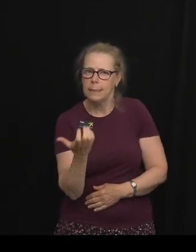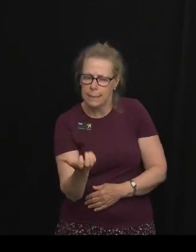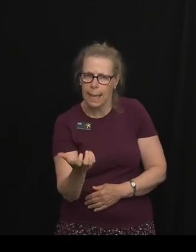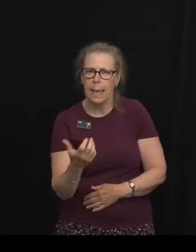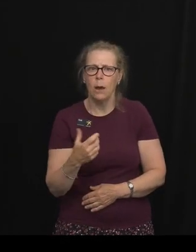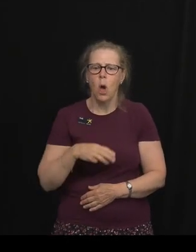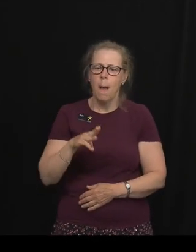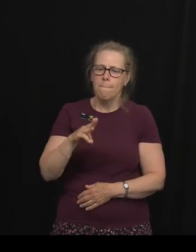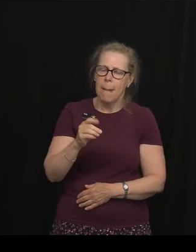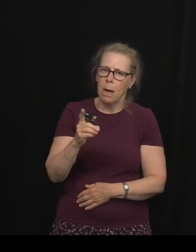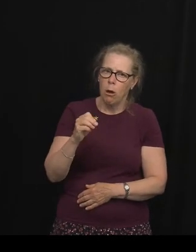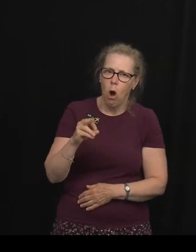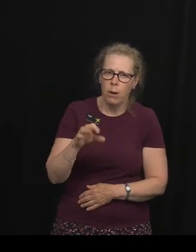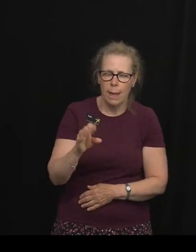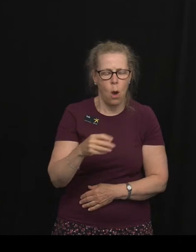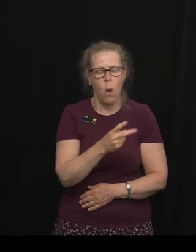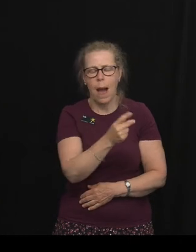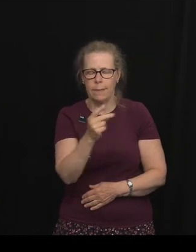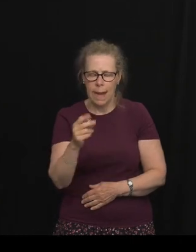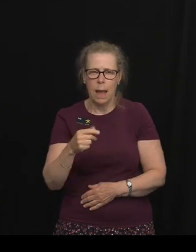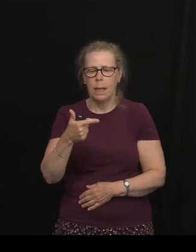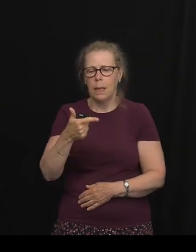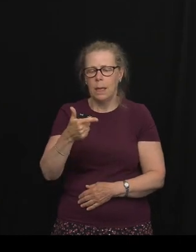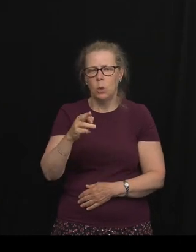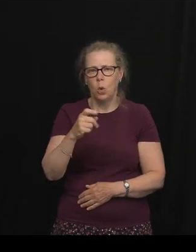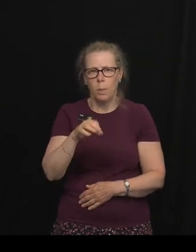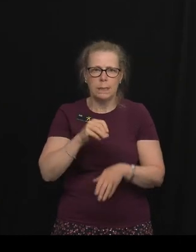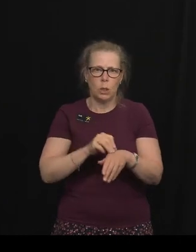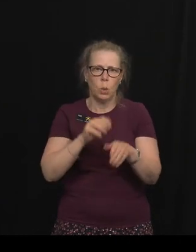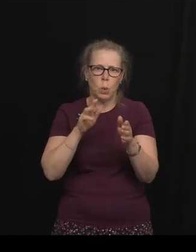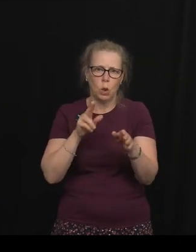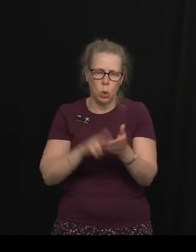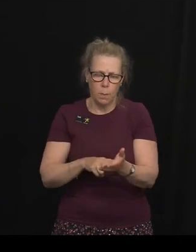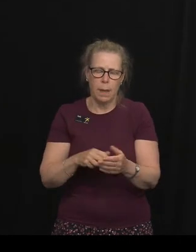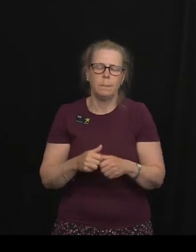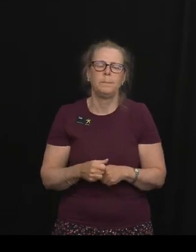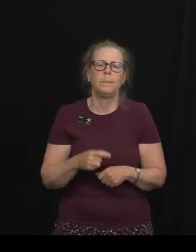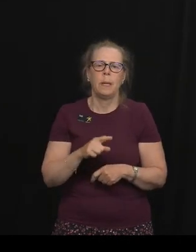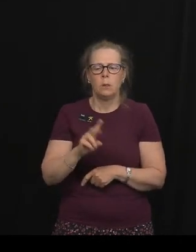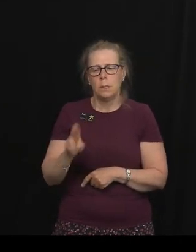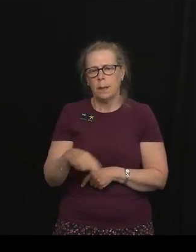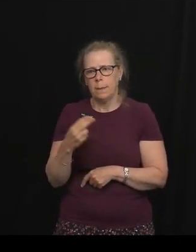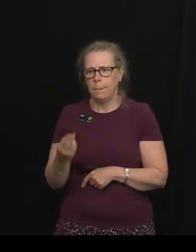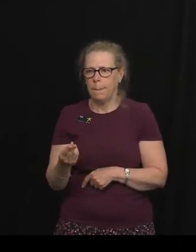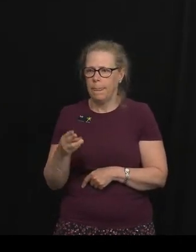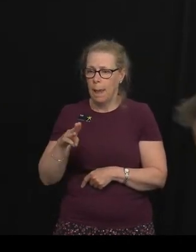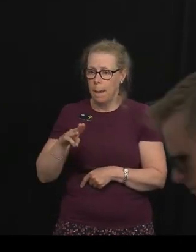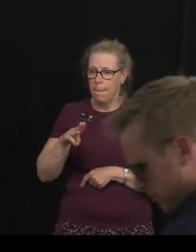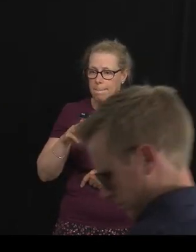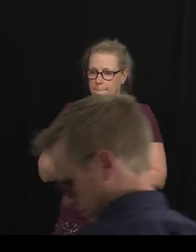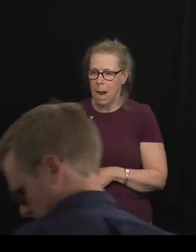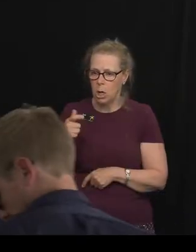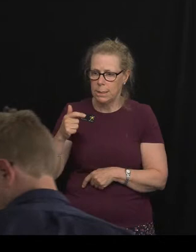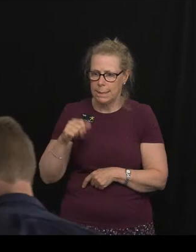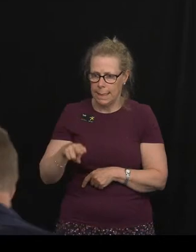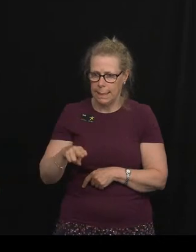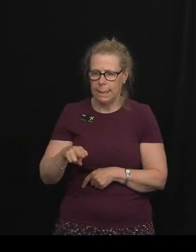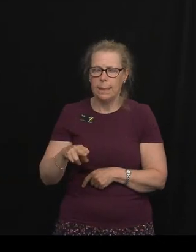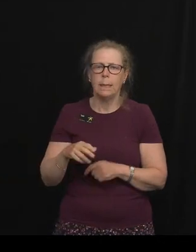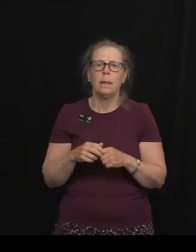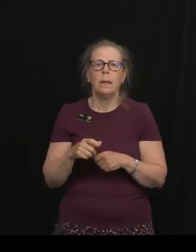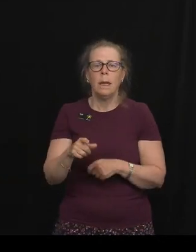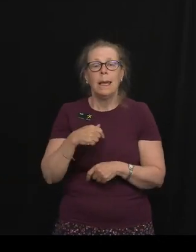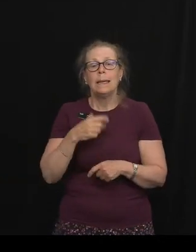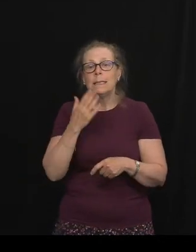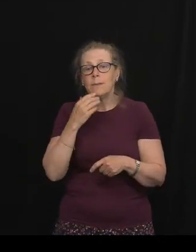neglected tropical diseases. And to her right is Martin Arnlöv, and he's been the Secretary General of the Swedish Red